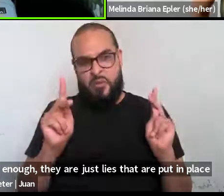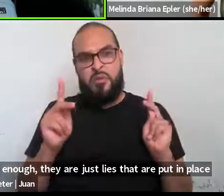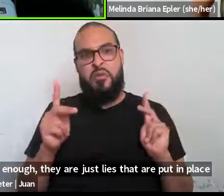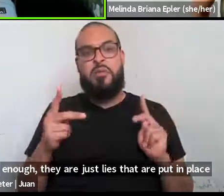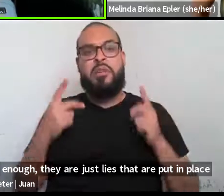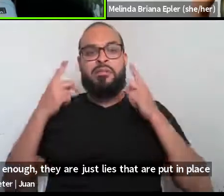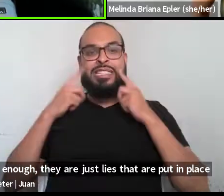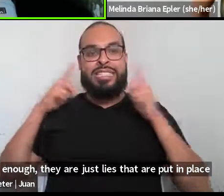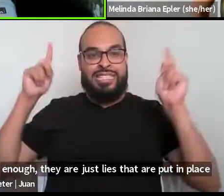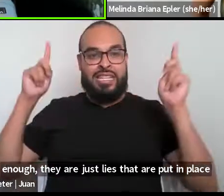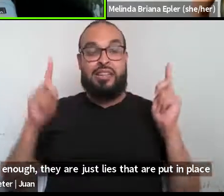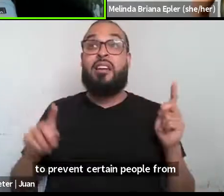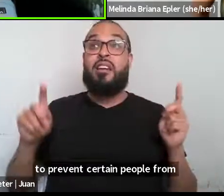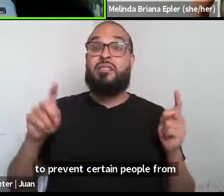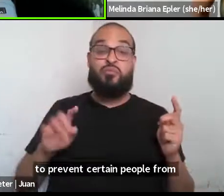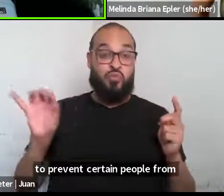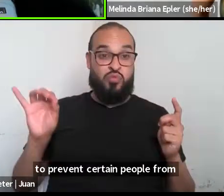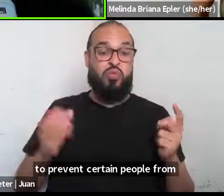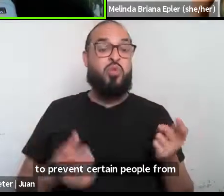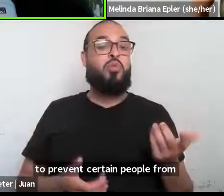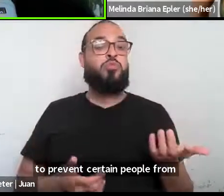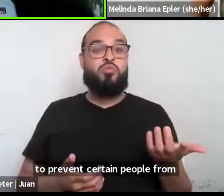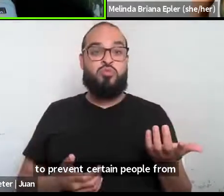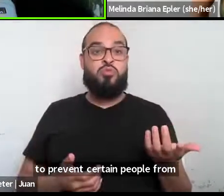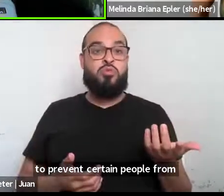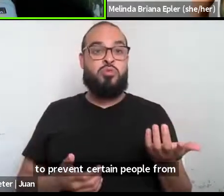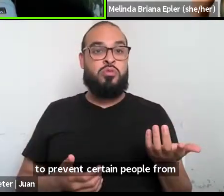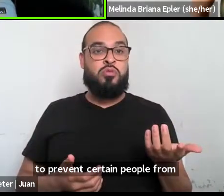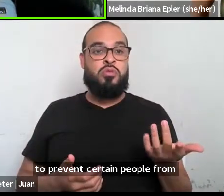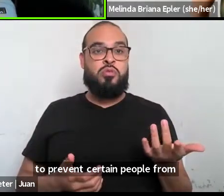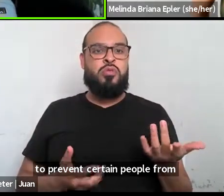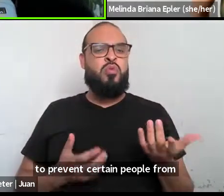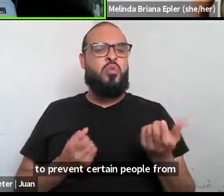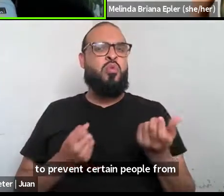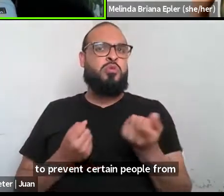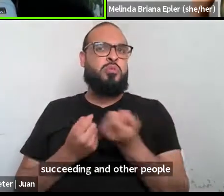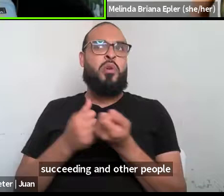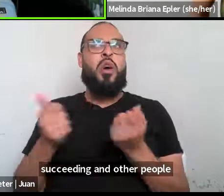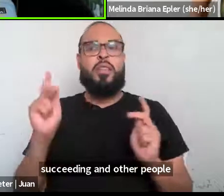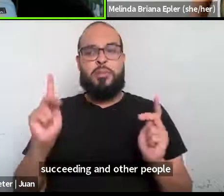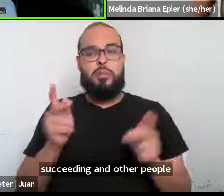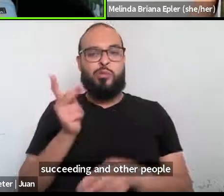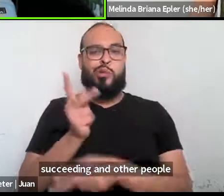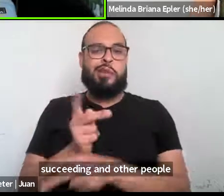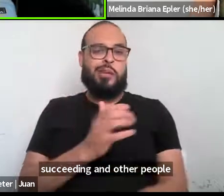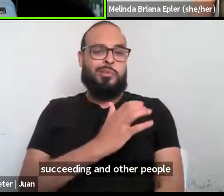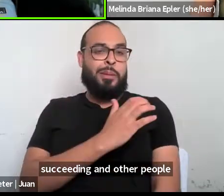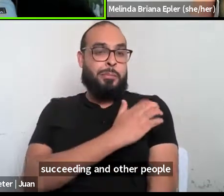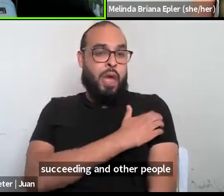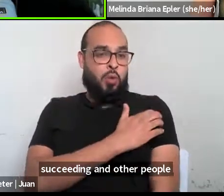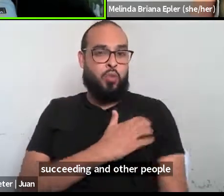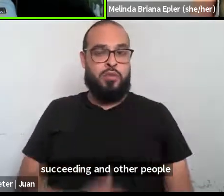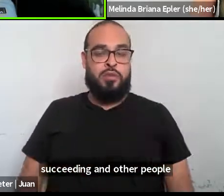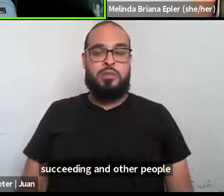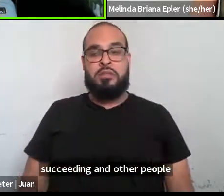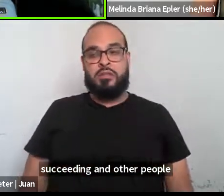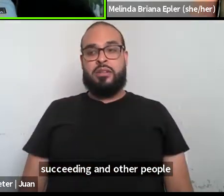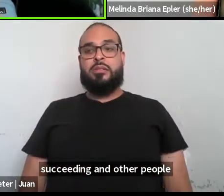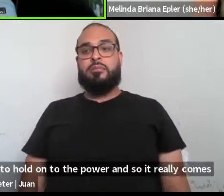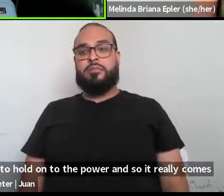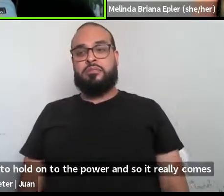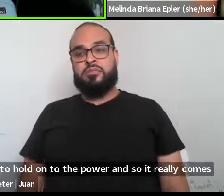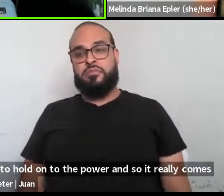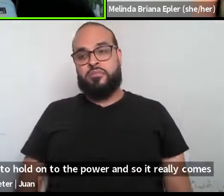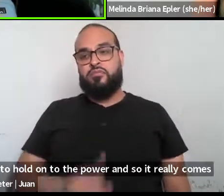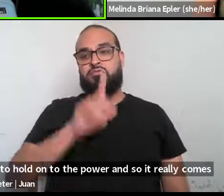succeeding and other people to hold on to the power. And so it really comes down to, are